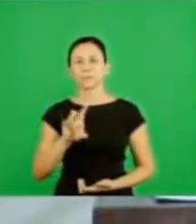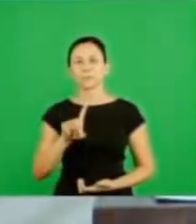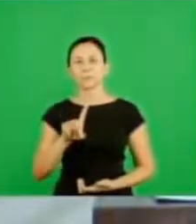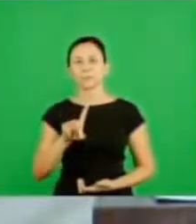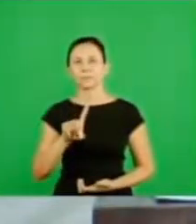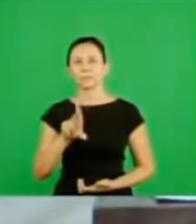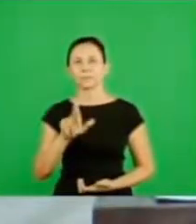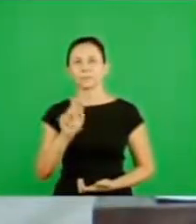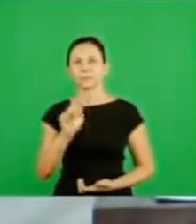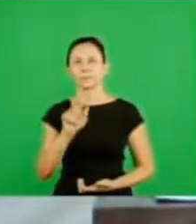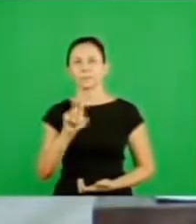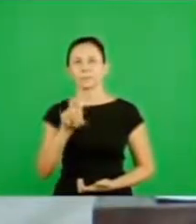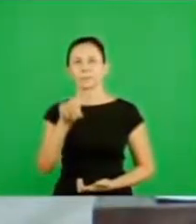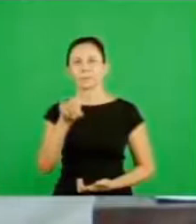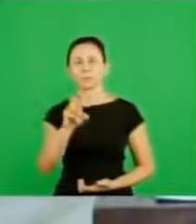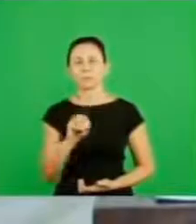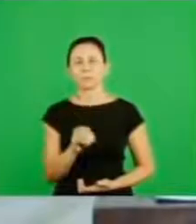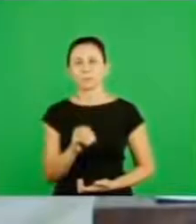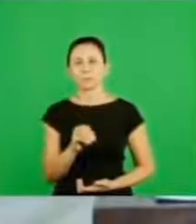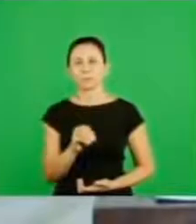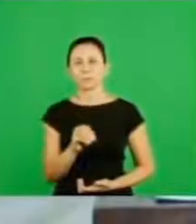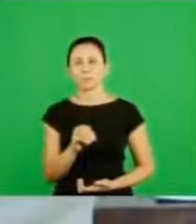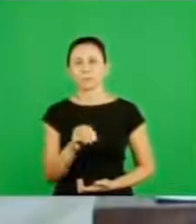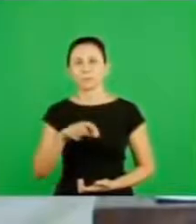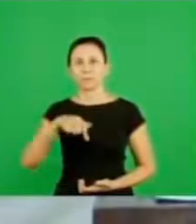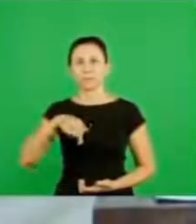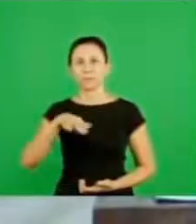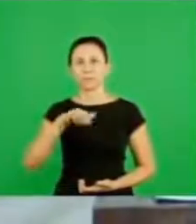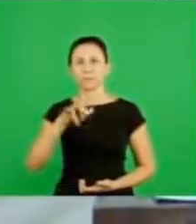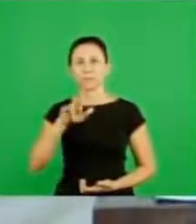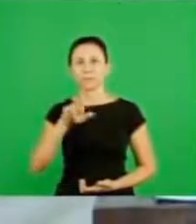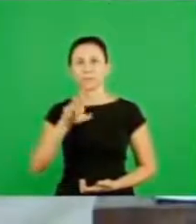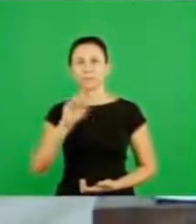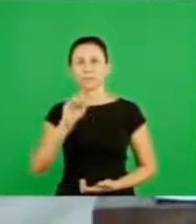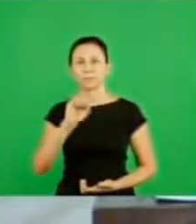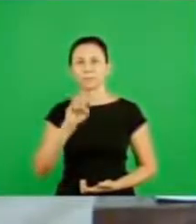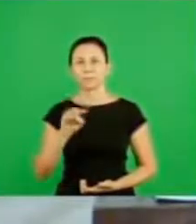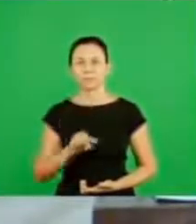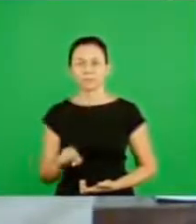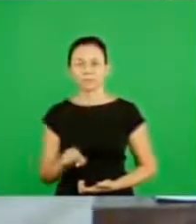that Dr. Eduardo Queiroz Monteiro,